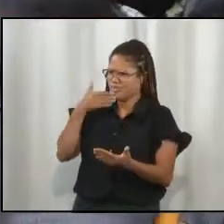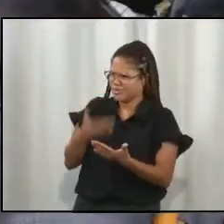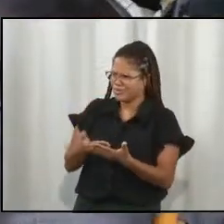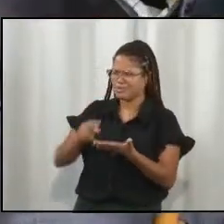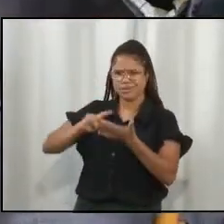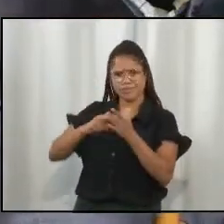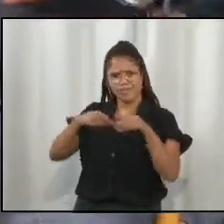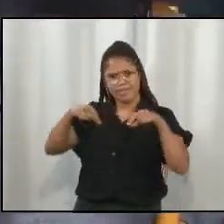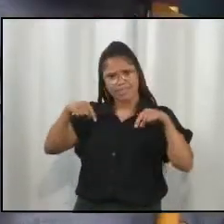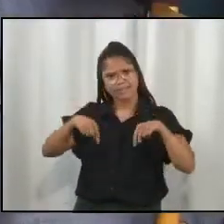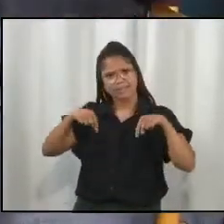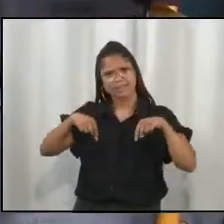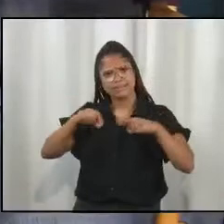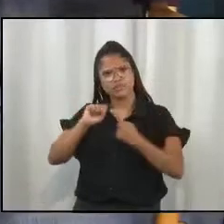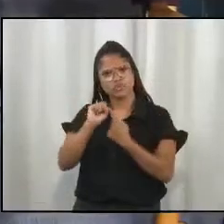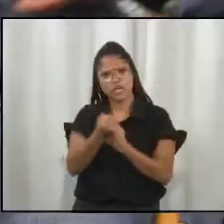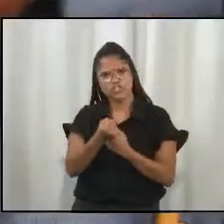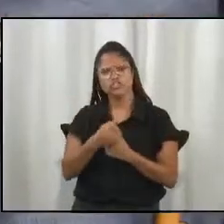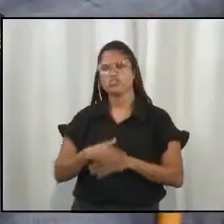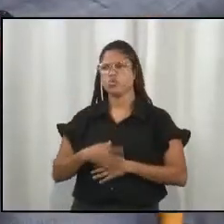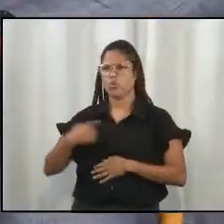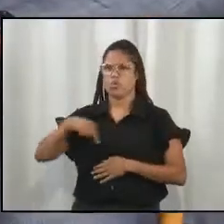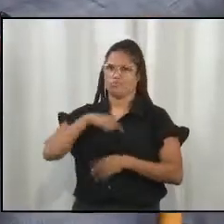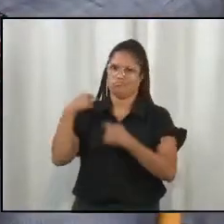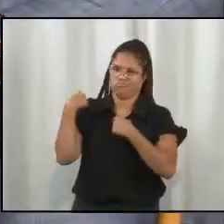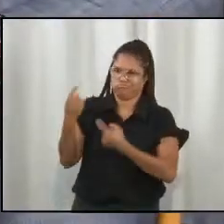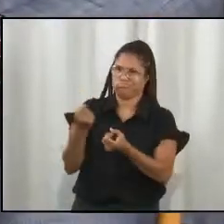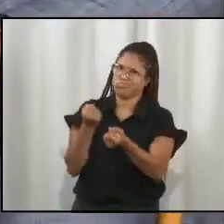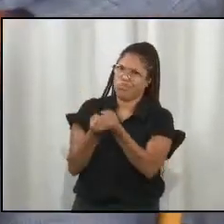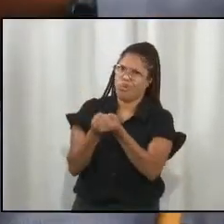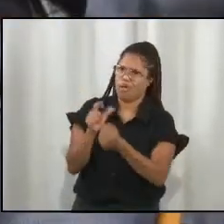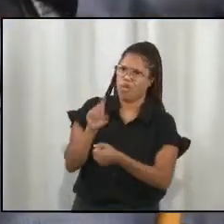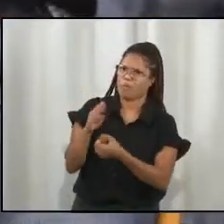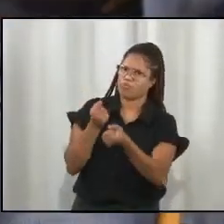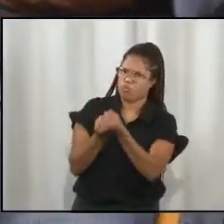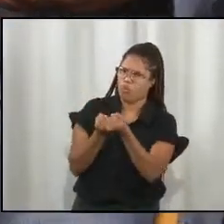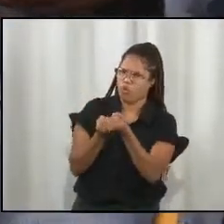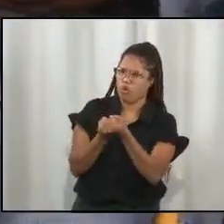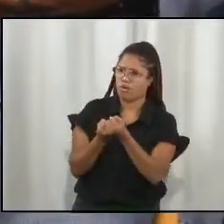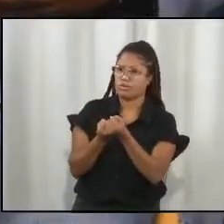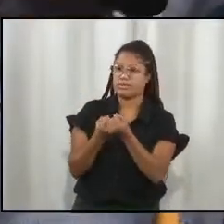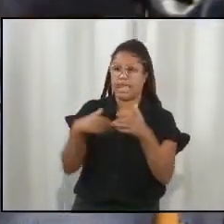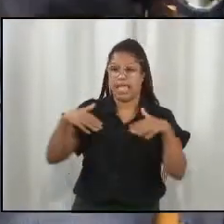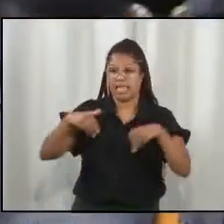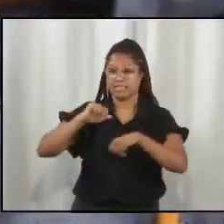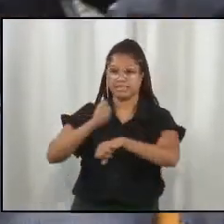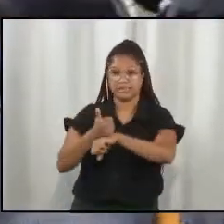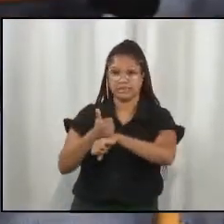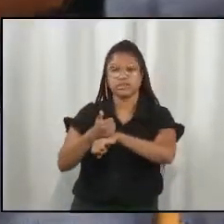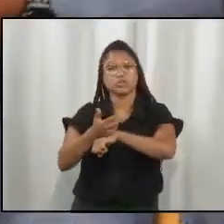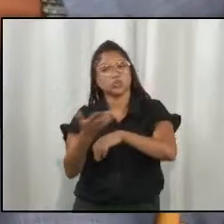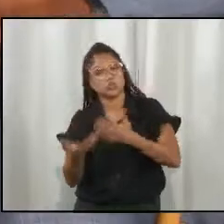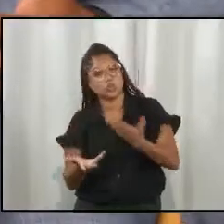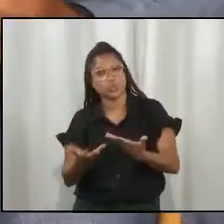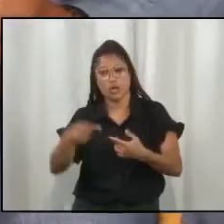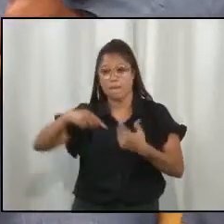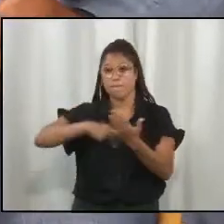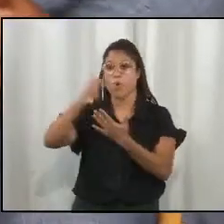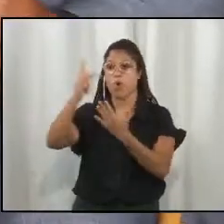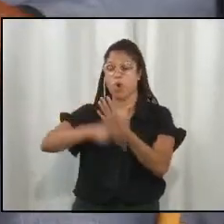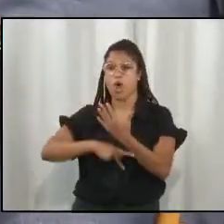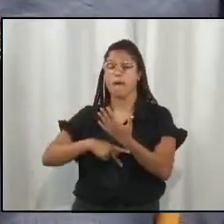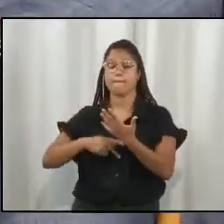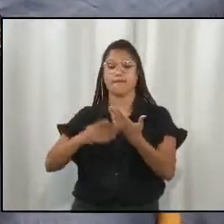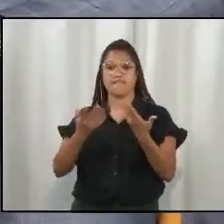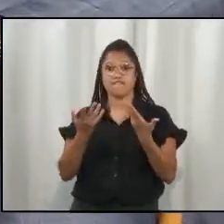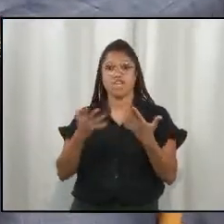that we've been in support of. But we haven't done it yet. So what would this program look like locally